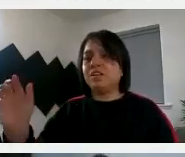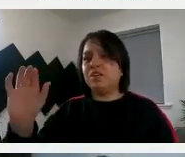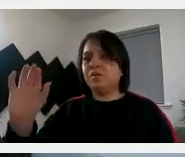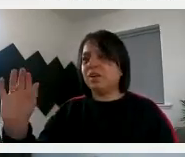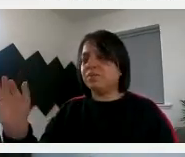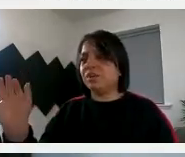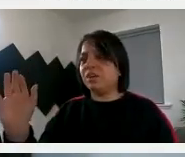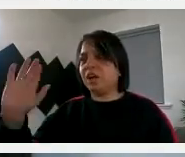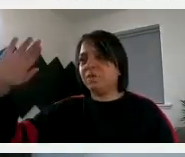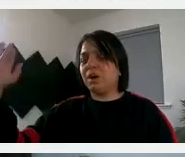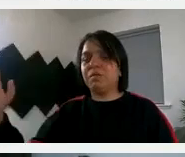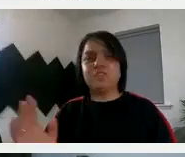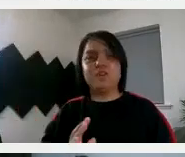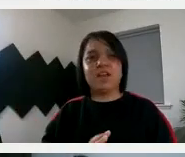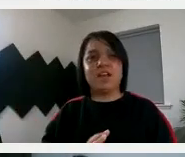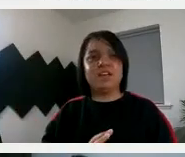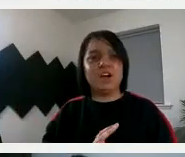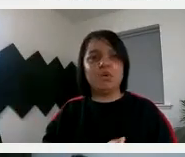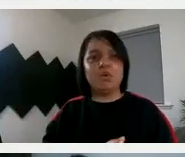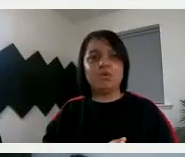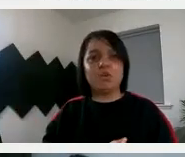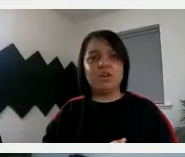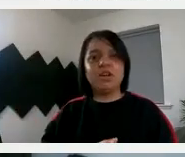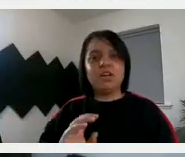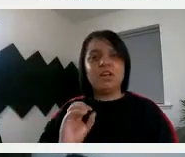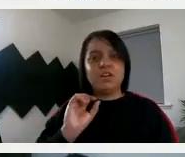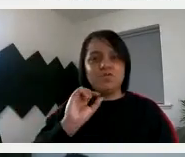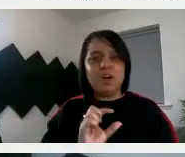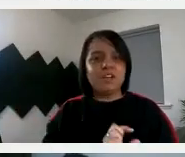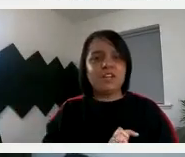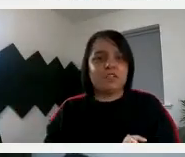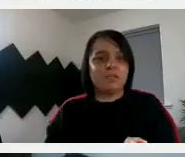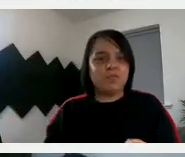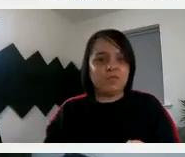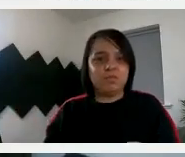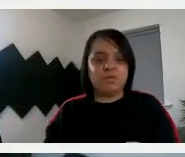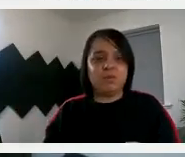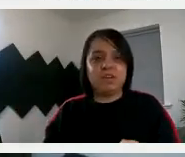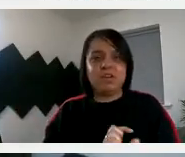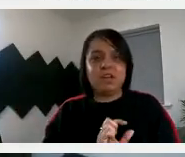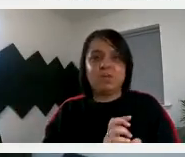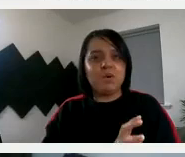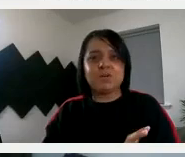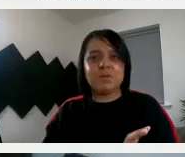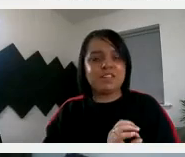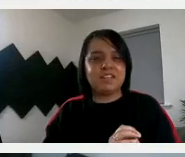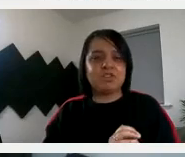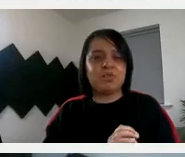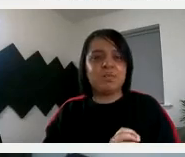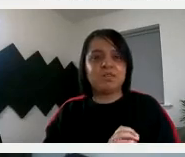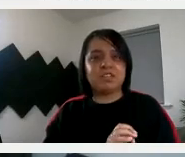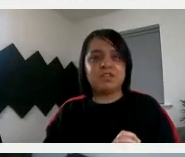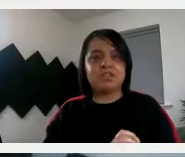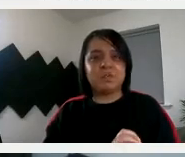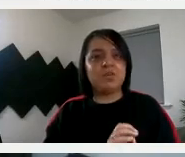you know, at the bottom of the UK, you got Cornwall. Right in the bottom of Cornwall, approximately 600